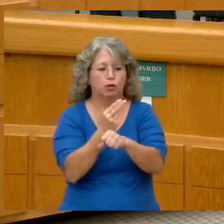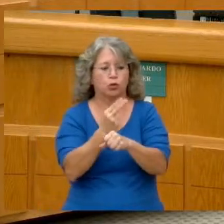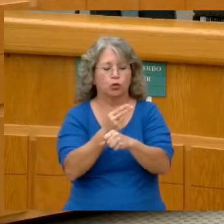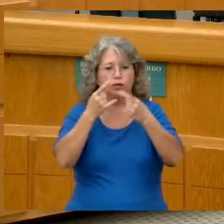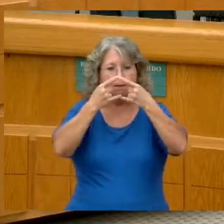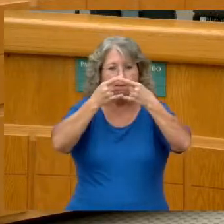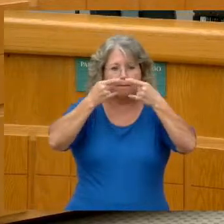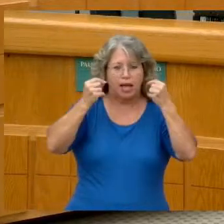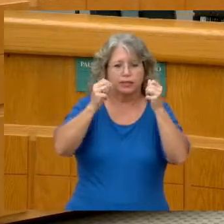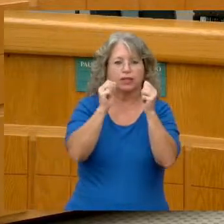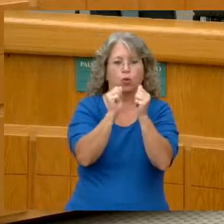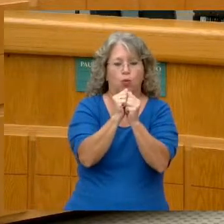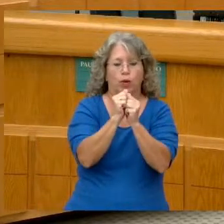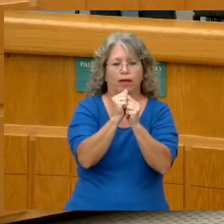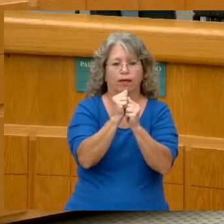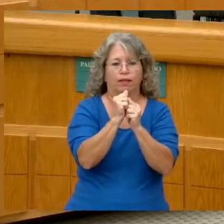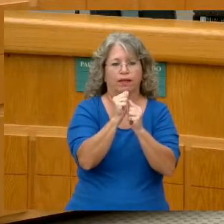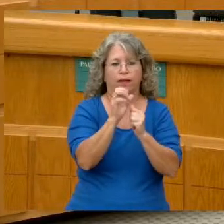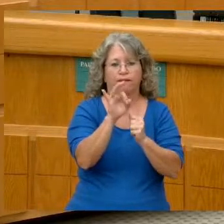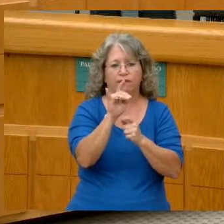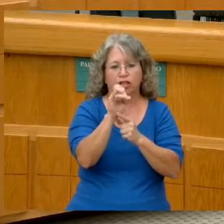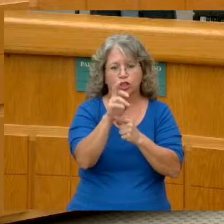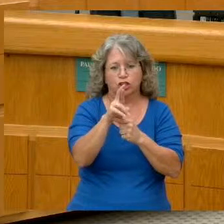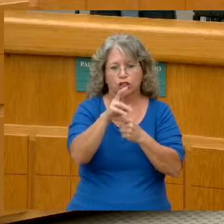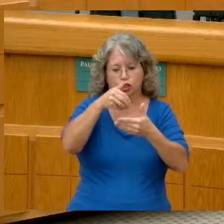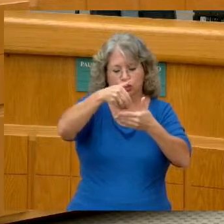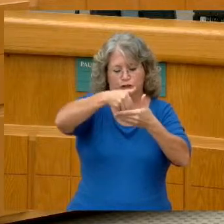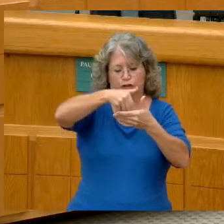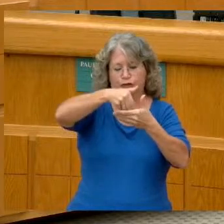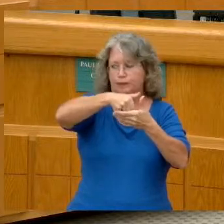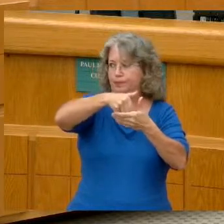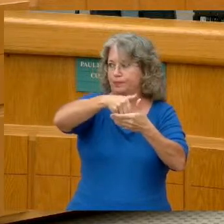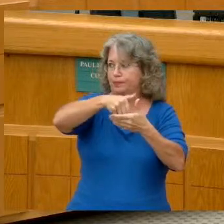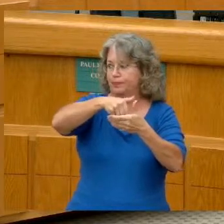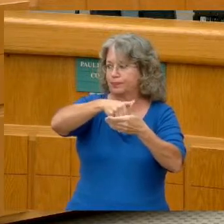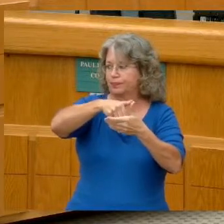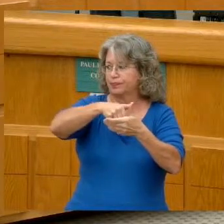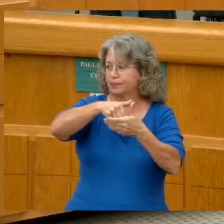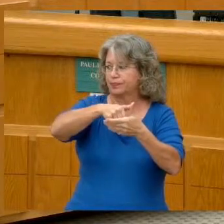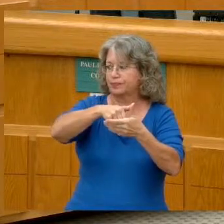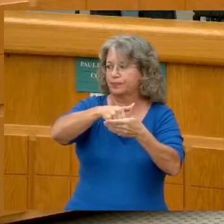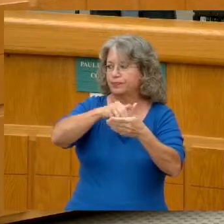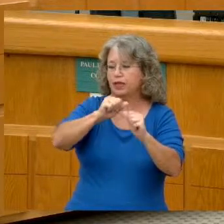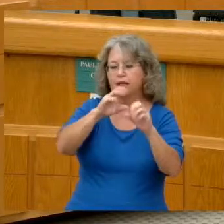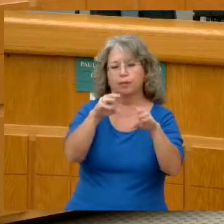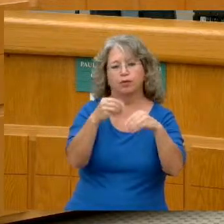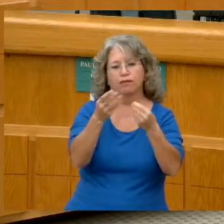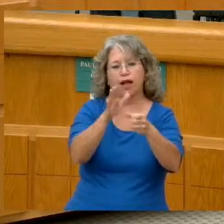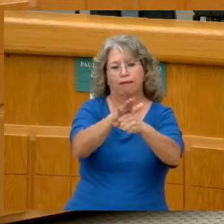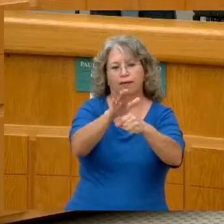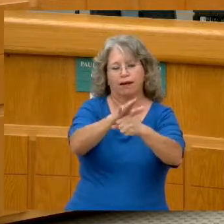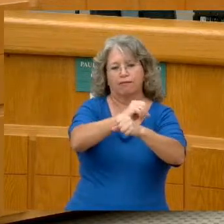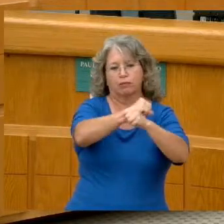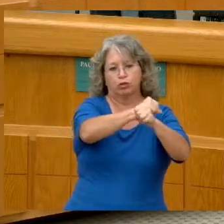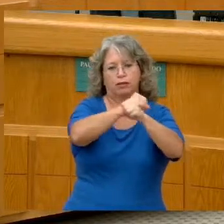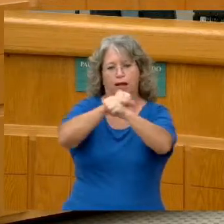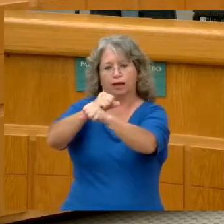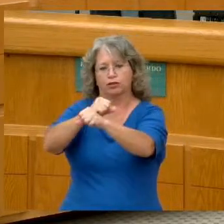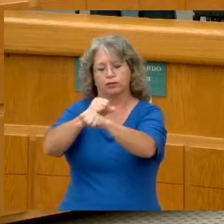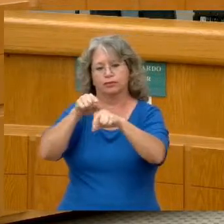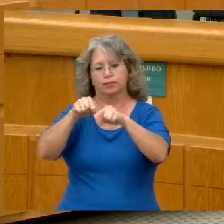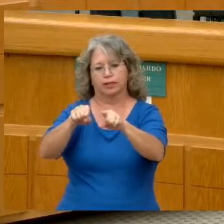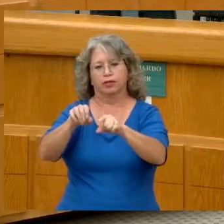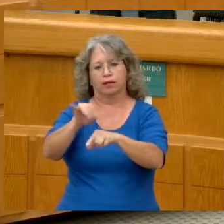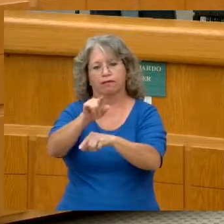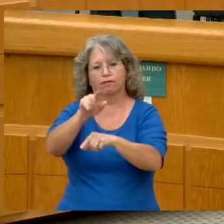it that actually can give you the protection that you need this flu season. So I